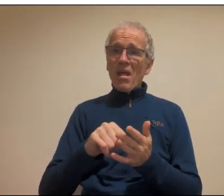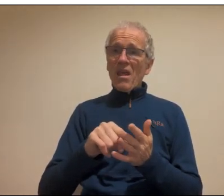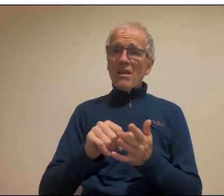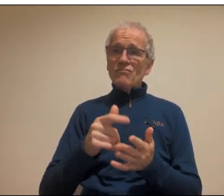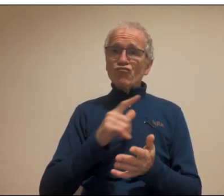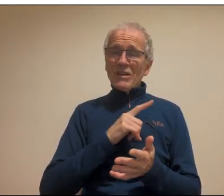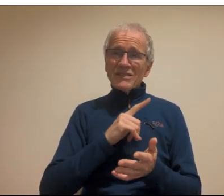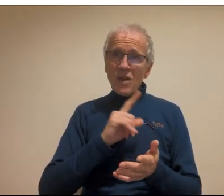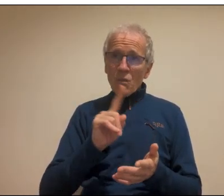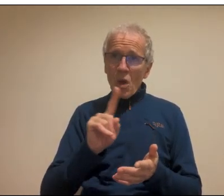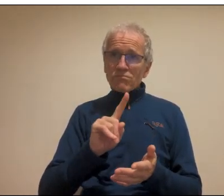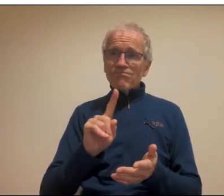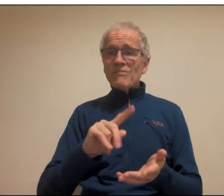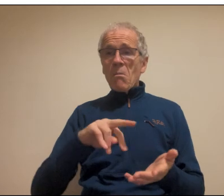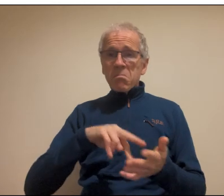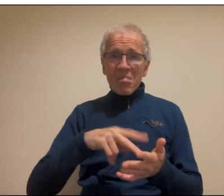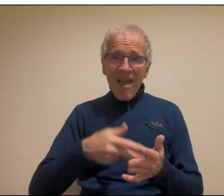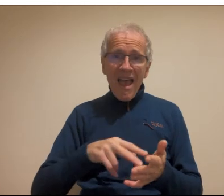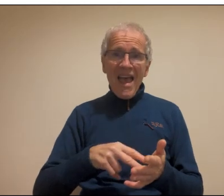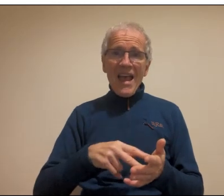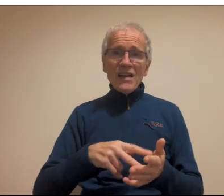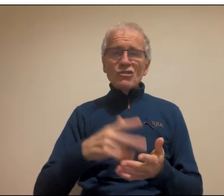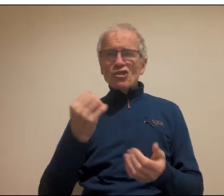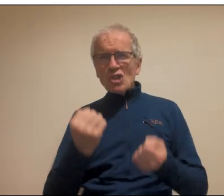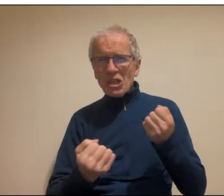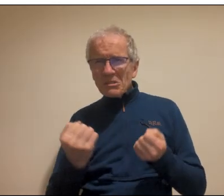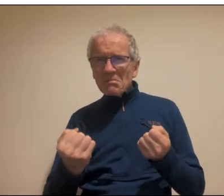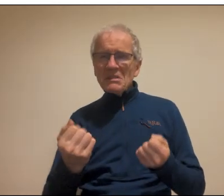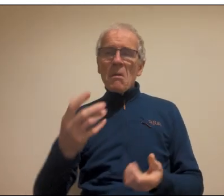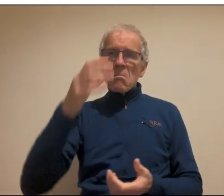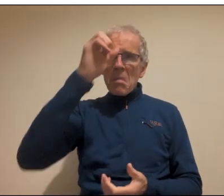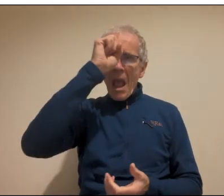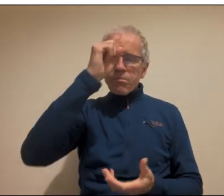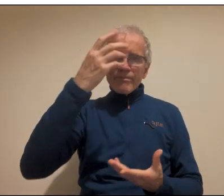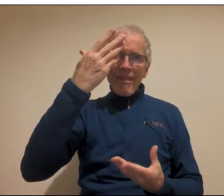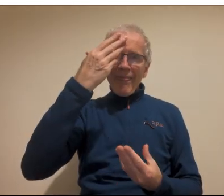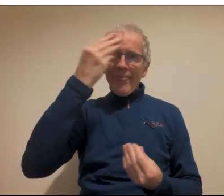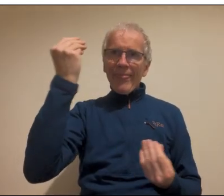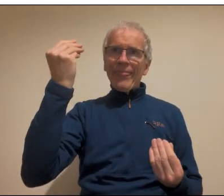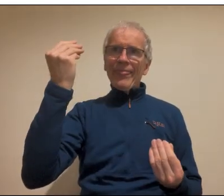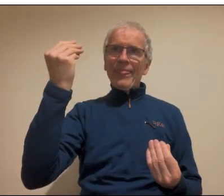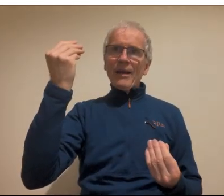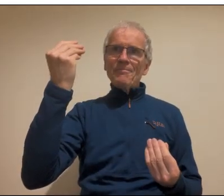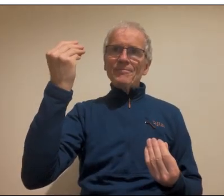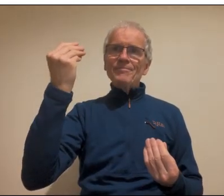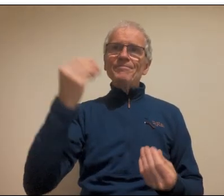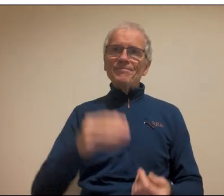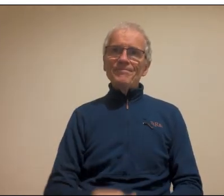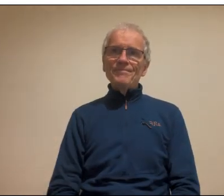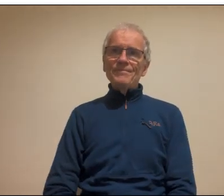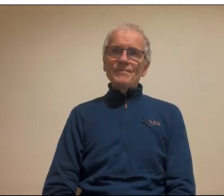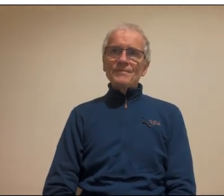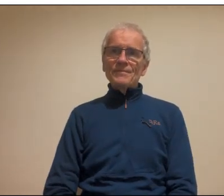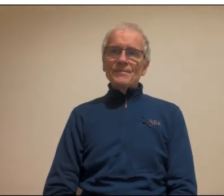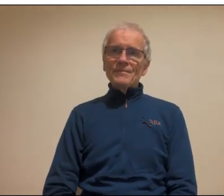brain. It causes problems with reasoning, planning, judgment, and memory.